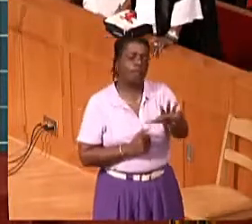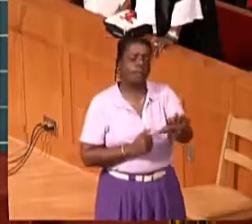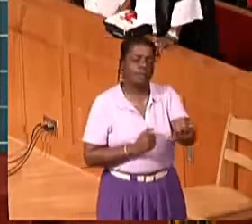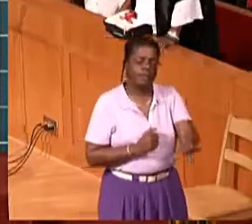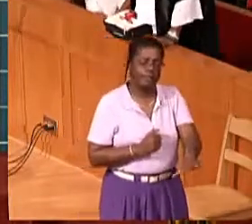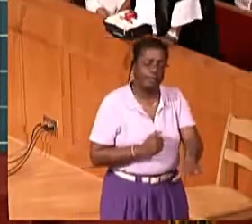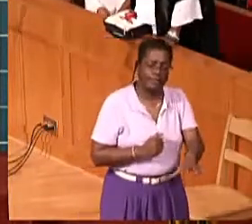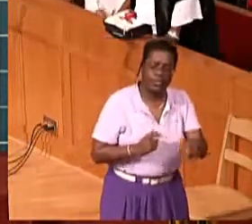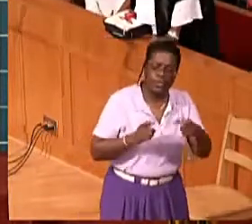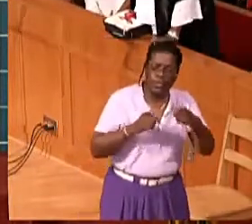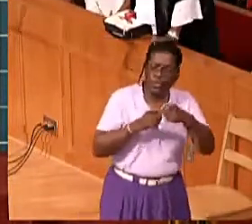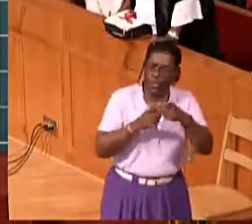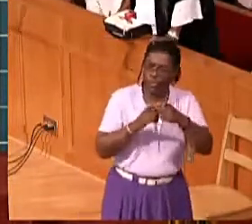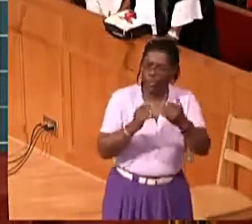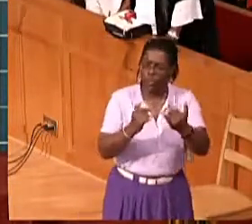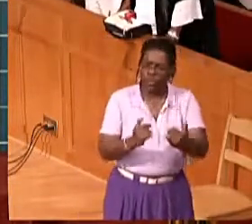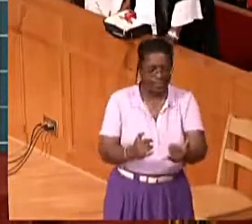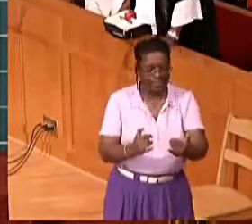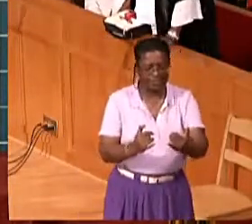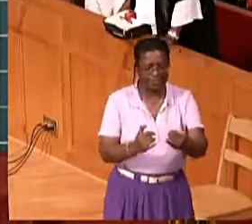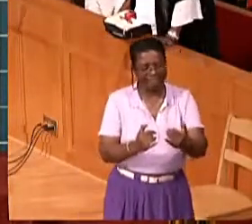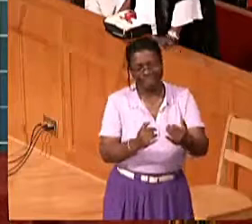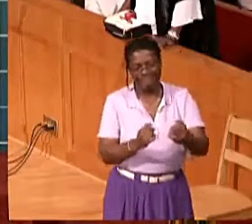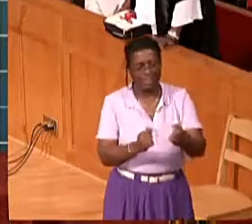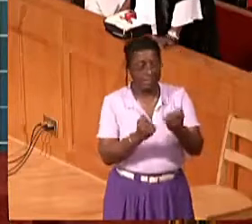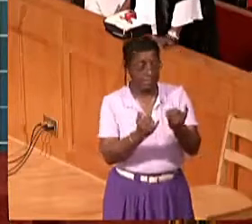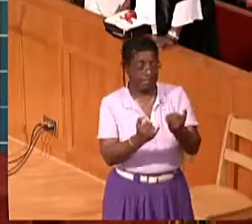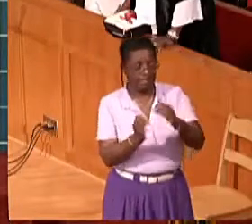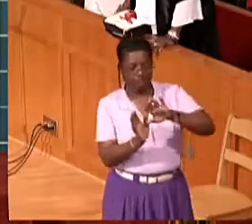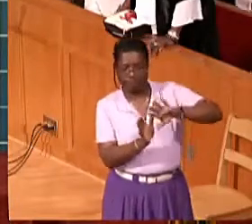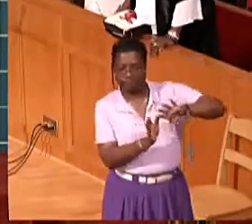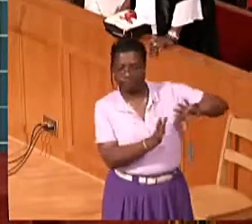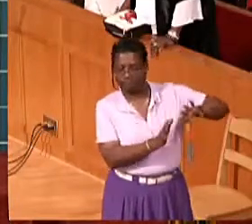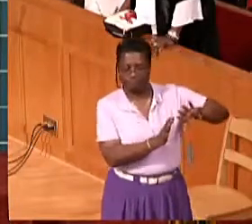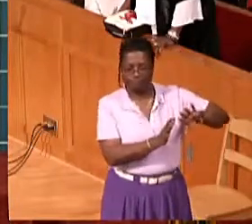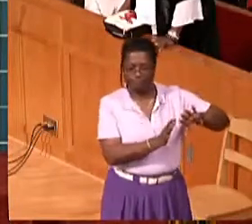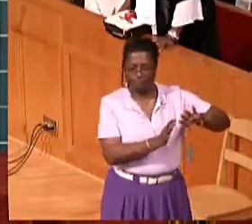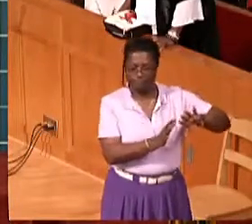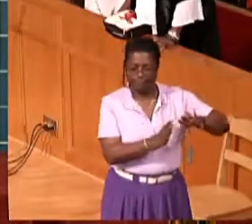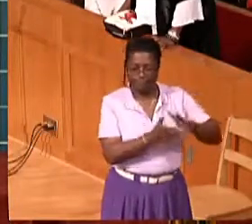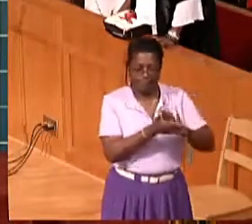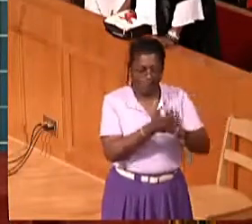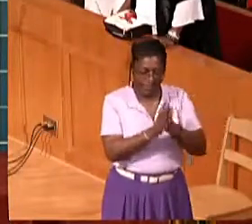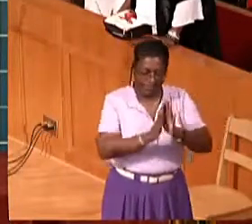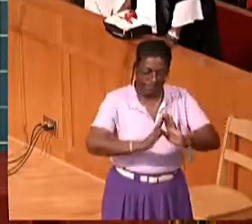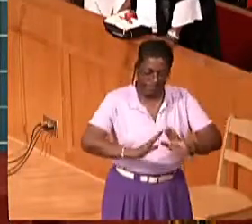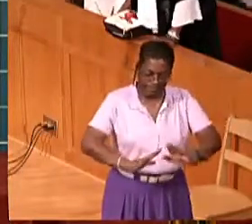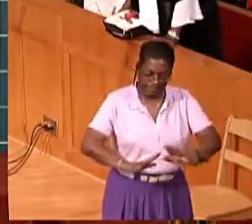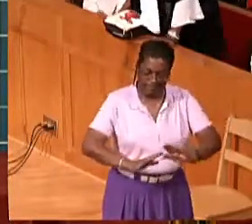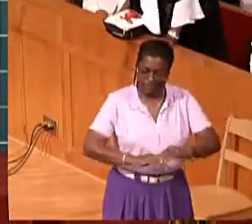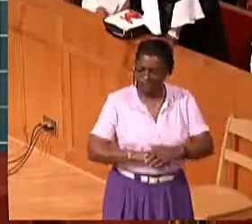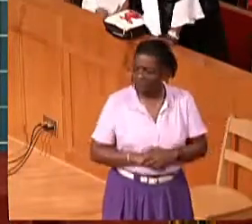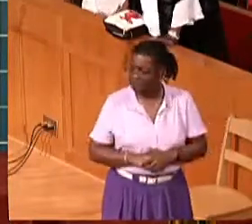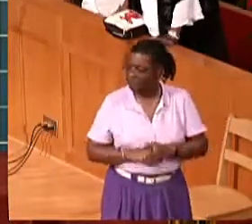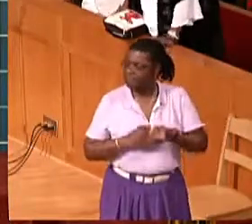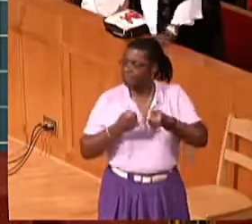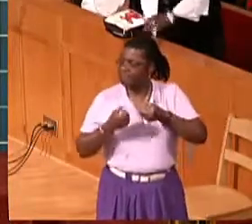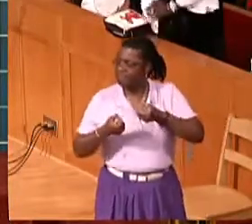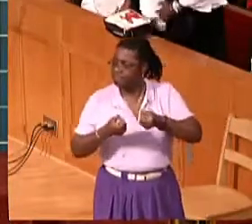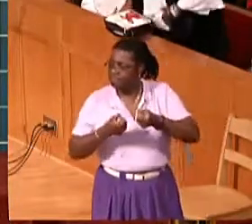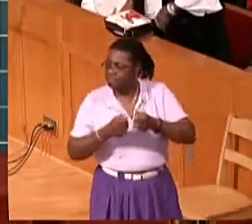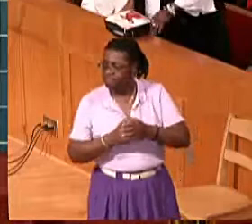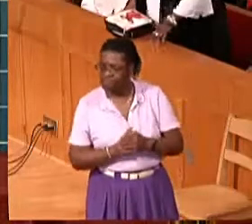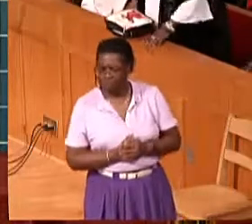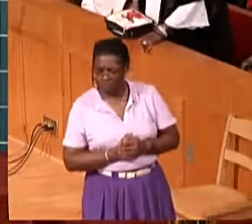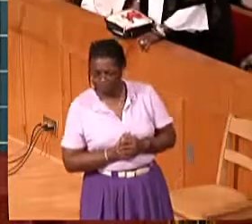here? I gotta go on. I got a whole lot more stuff, but I'll come back next time and get, because y'all didn't leave me much time.